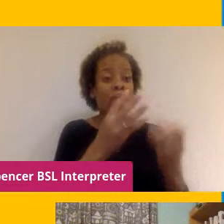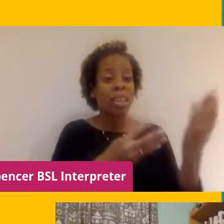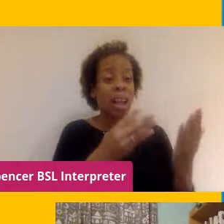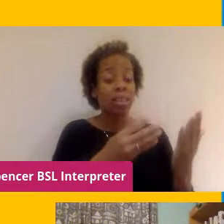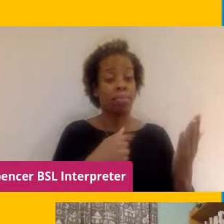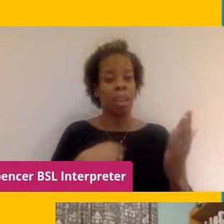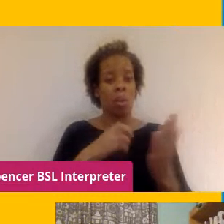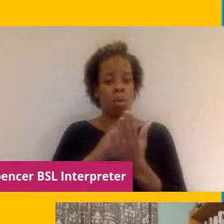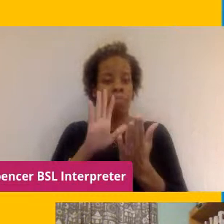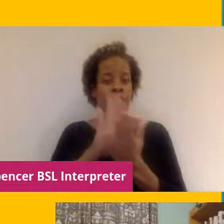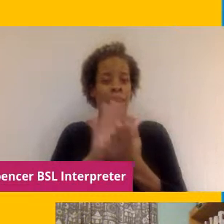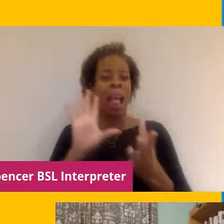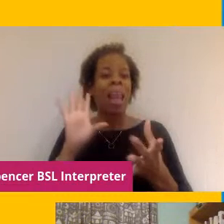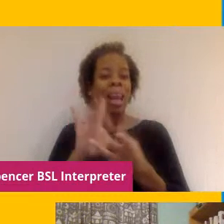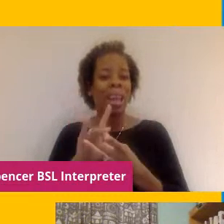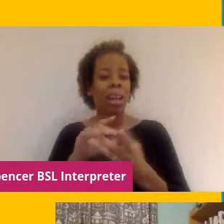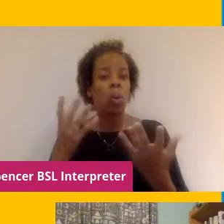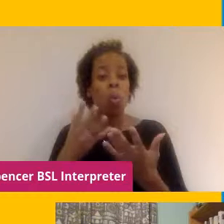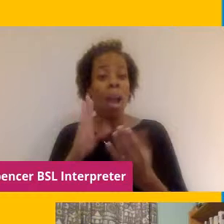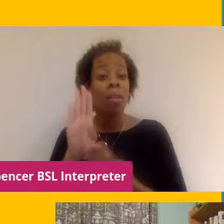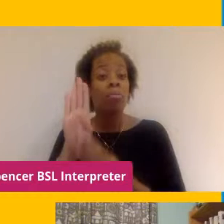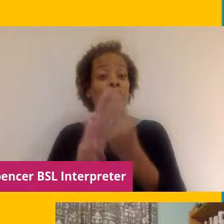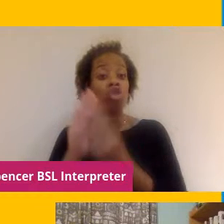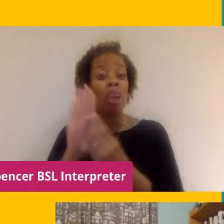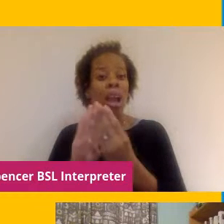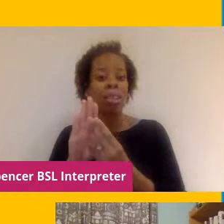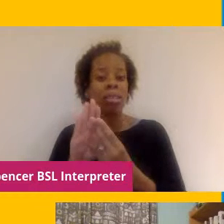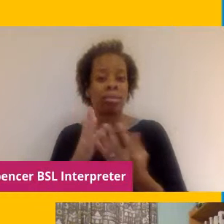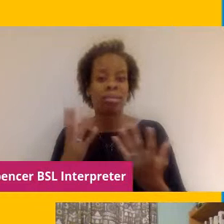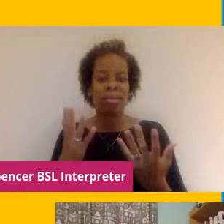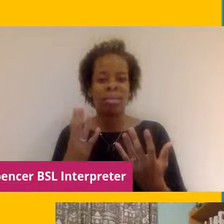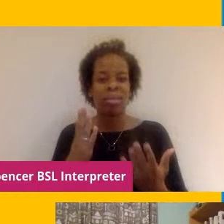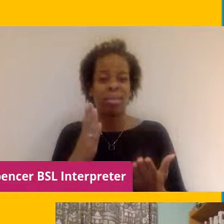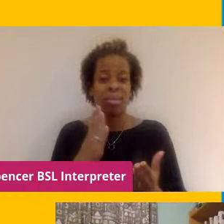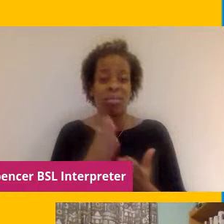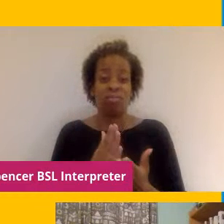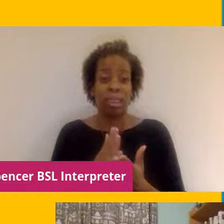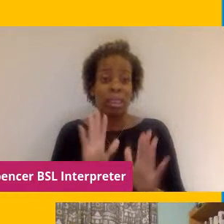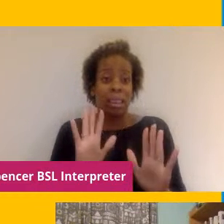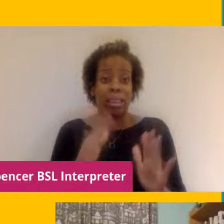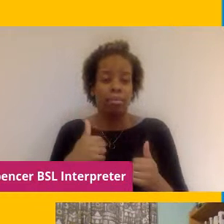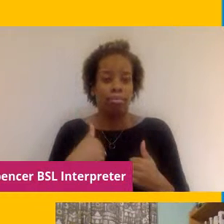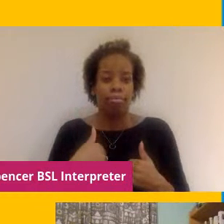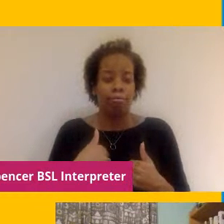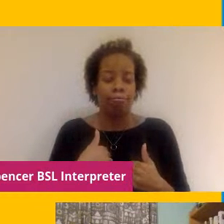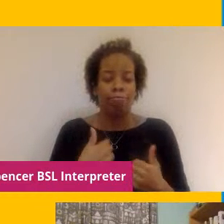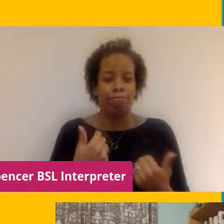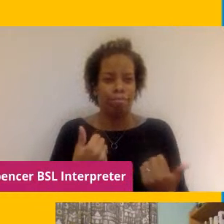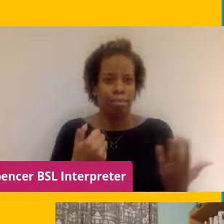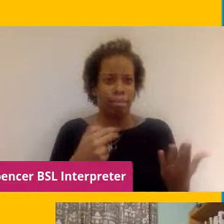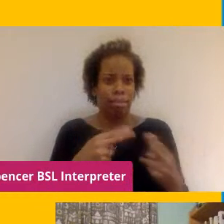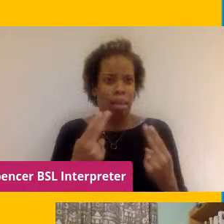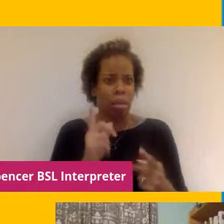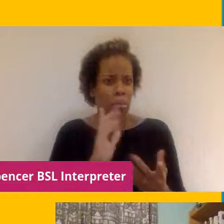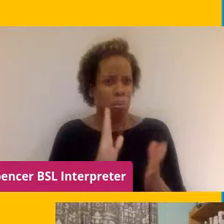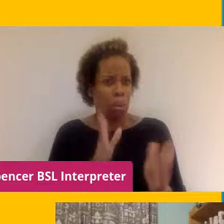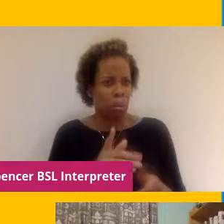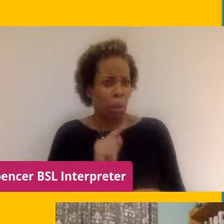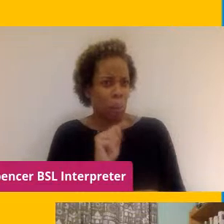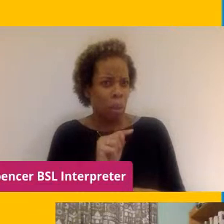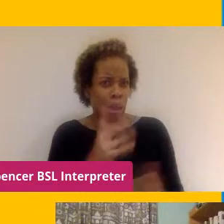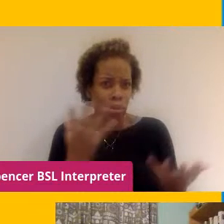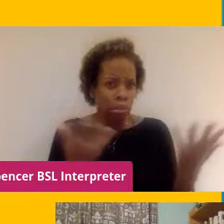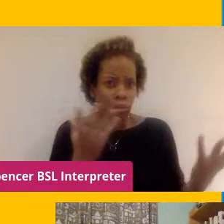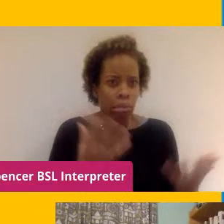on that. That's the only reference I've made to 6 days, so I'm assuming that's the case.